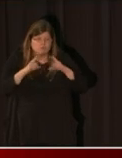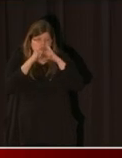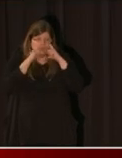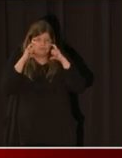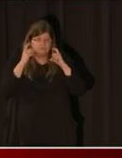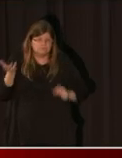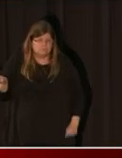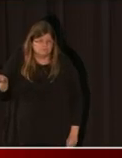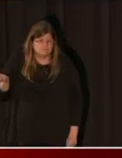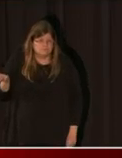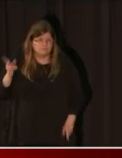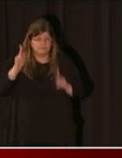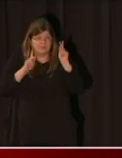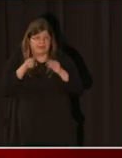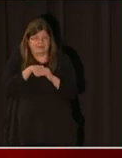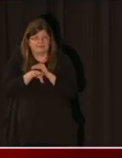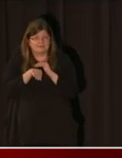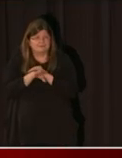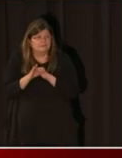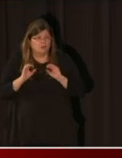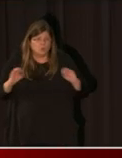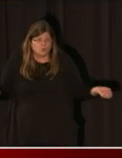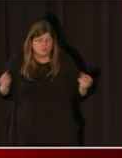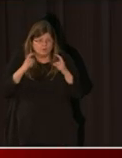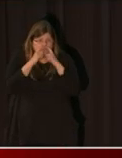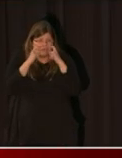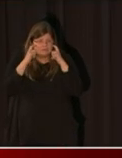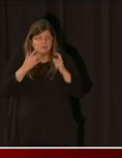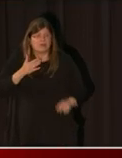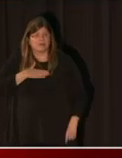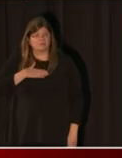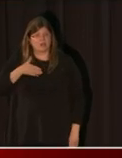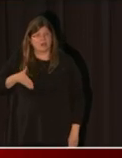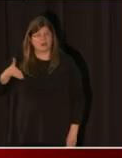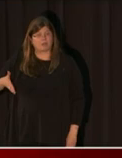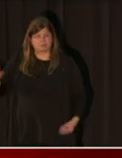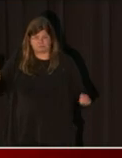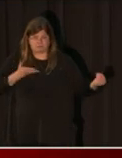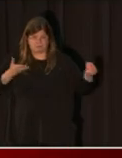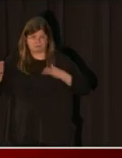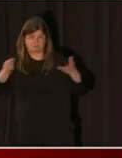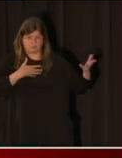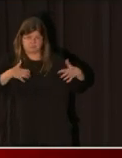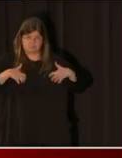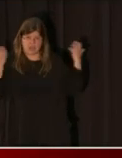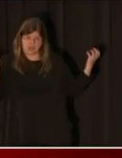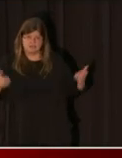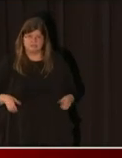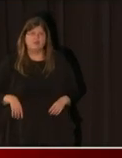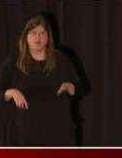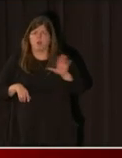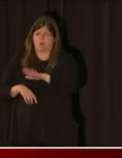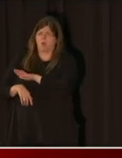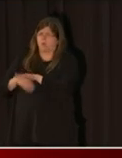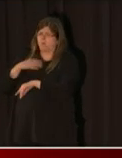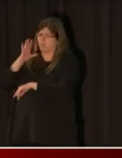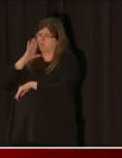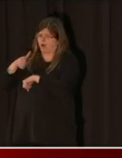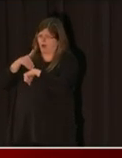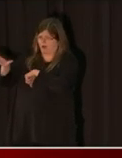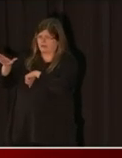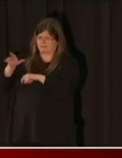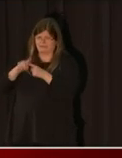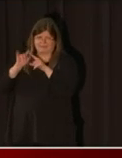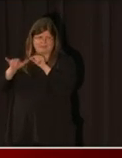the time. And some of my neighbors have said, that they get outraged. But all right, we're going to send somebody to talk to them. Harris Teeter and Capitol